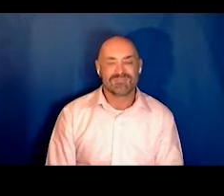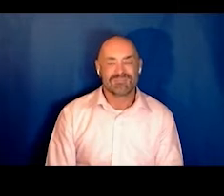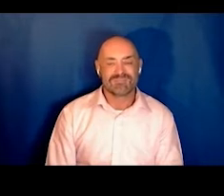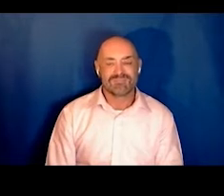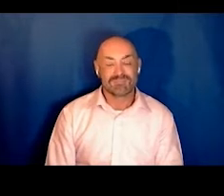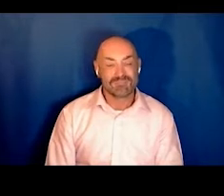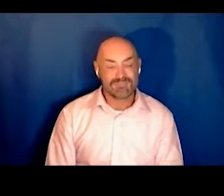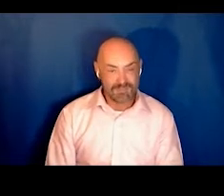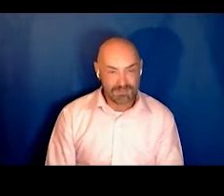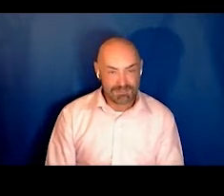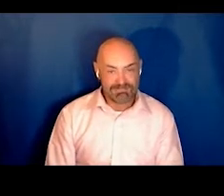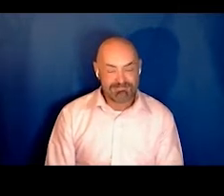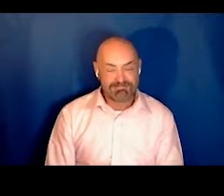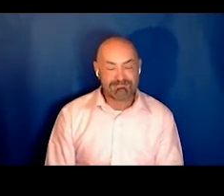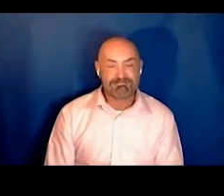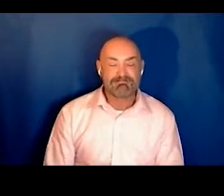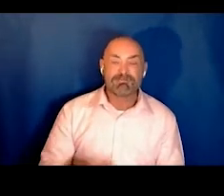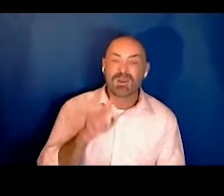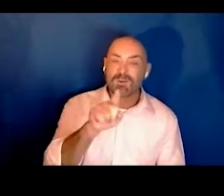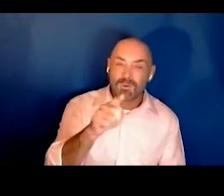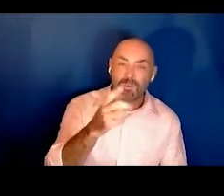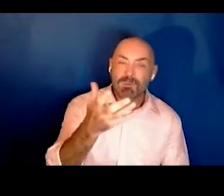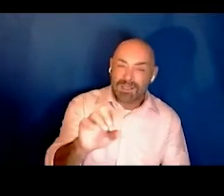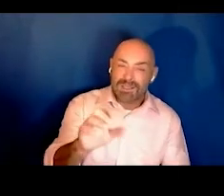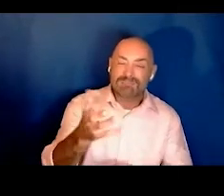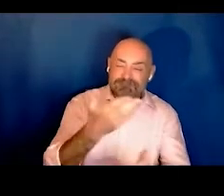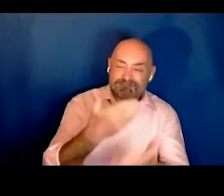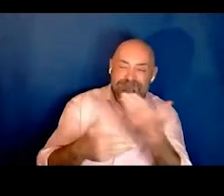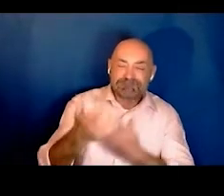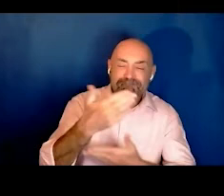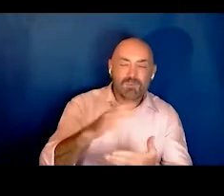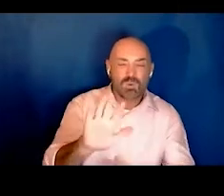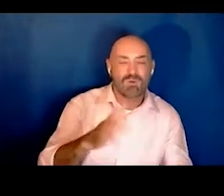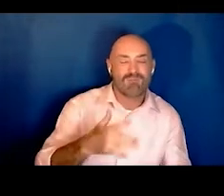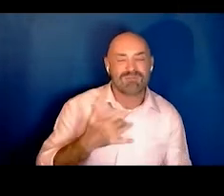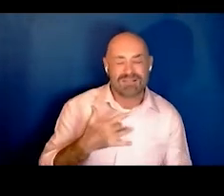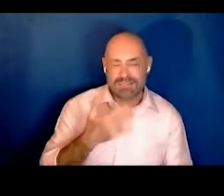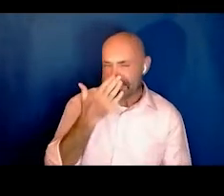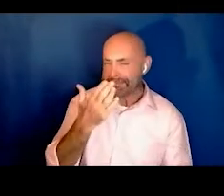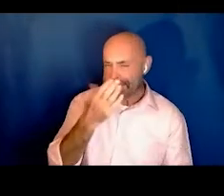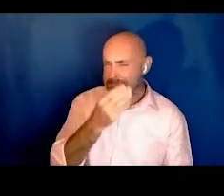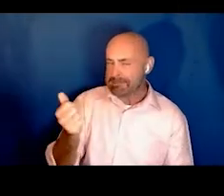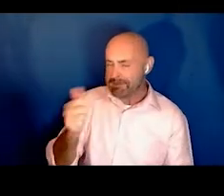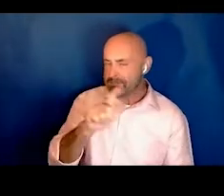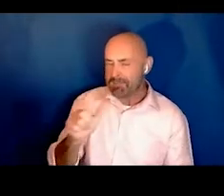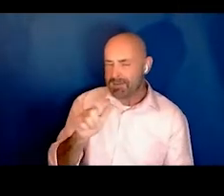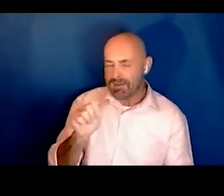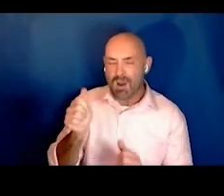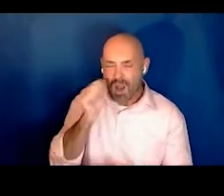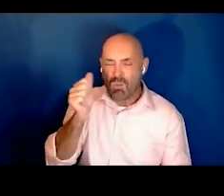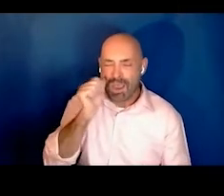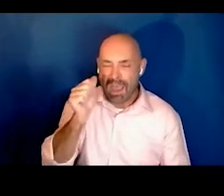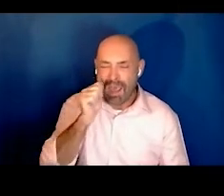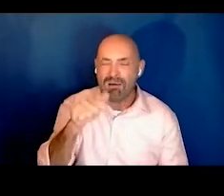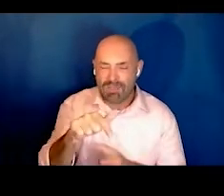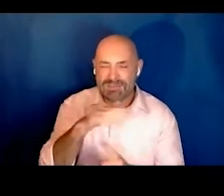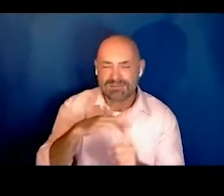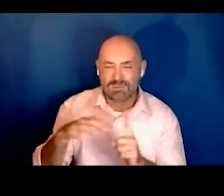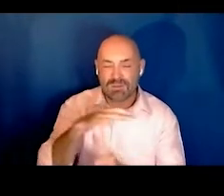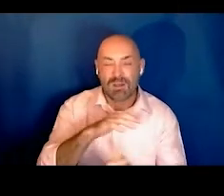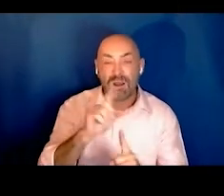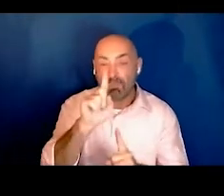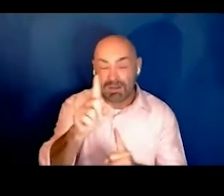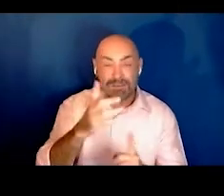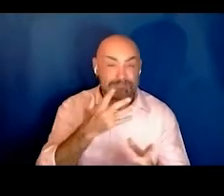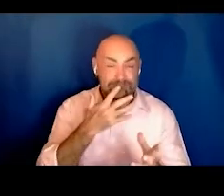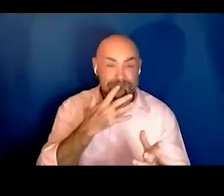From the feelings that you just described, it sounds like many of you have awareness of the situation we're in already. But just to